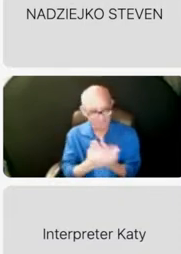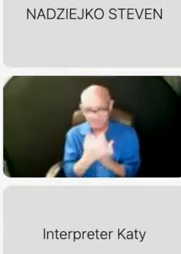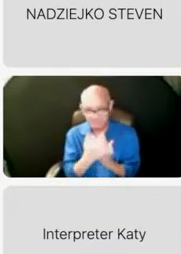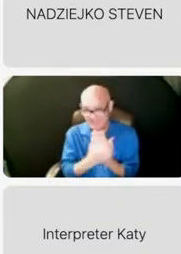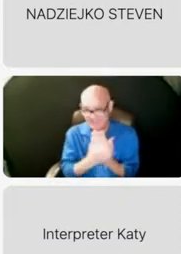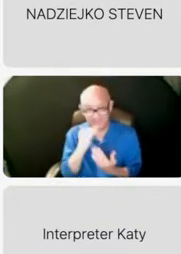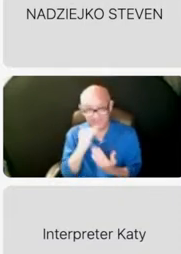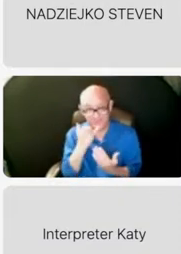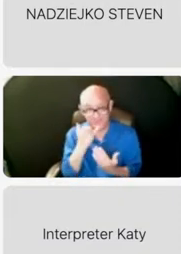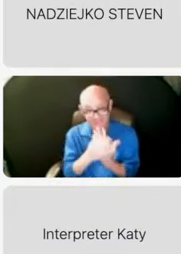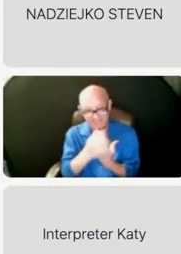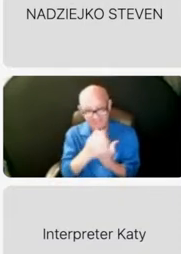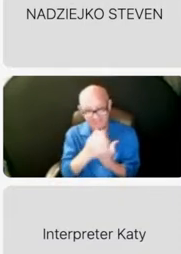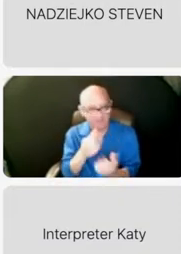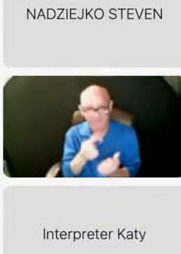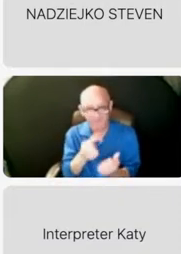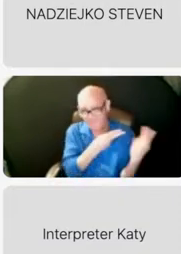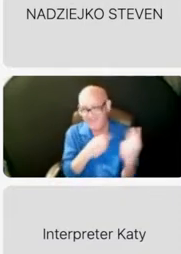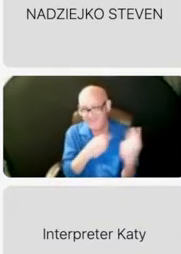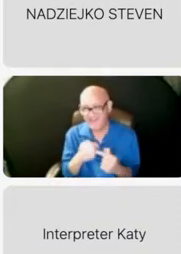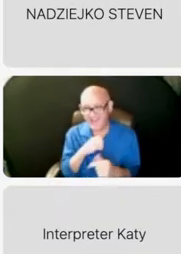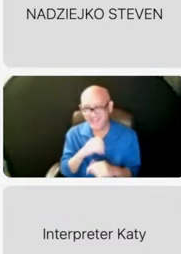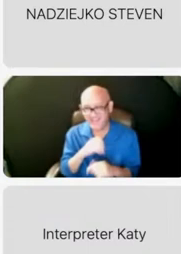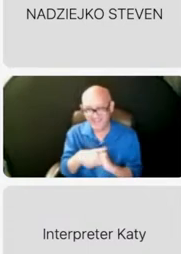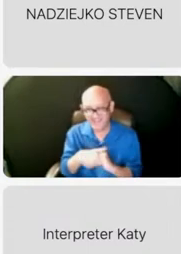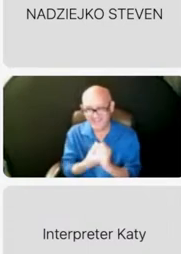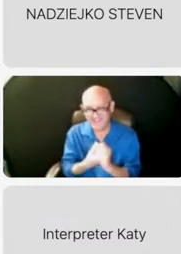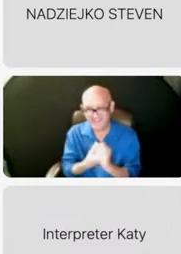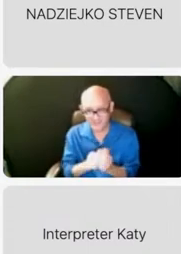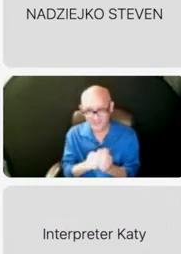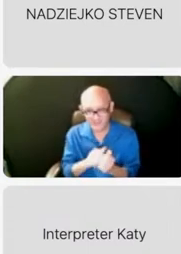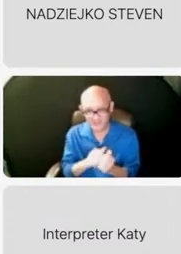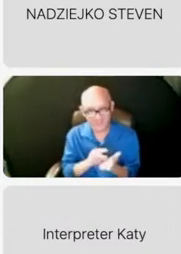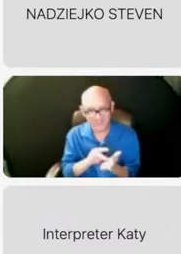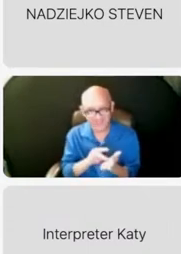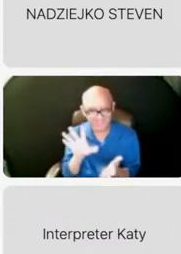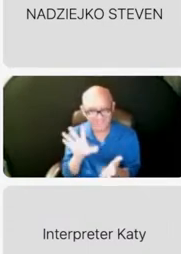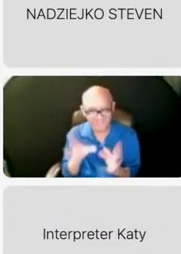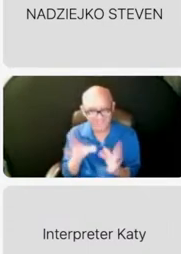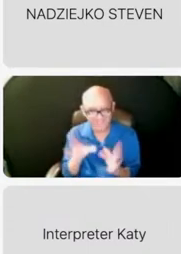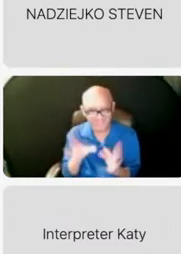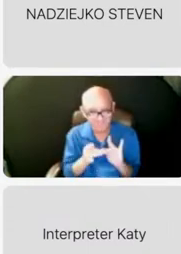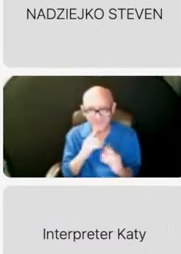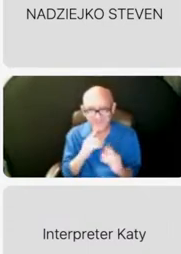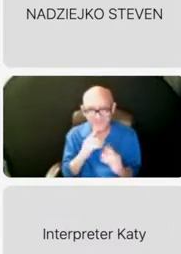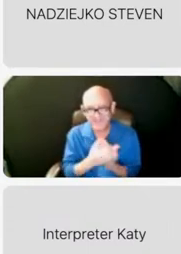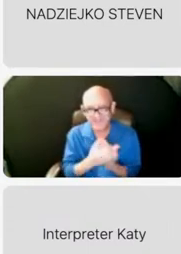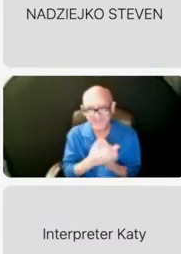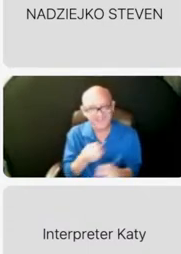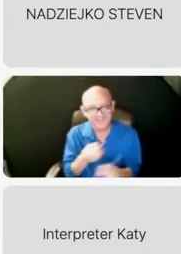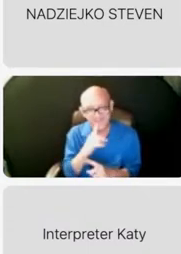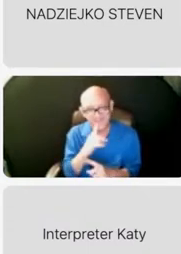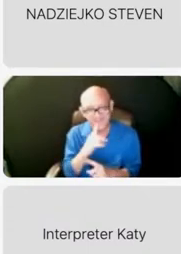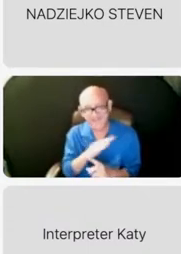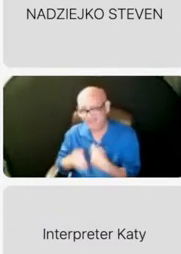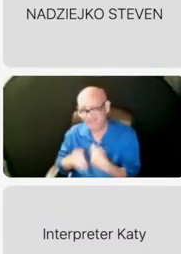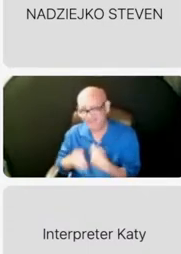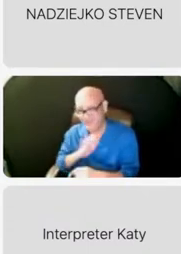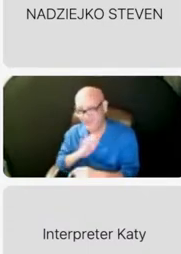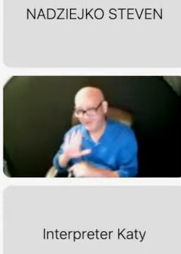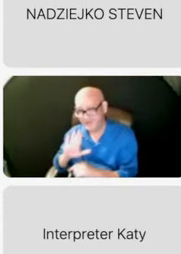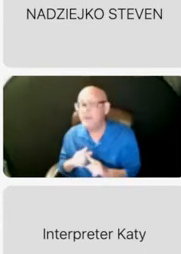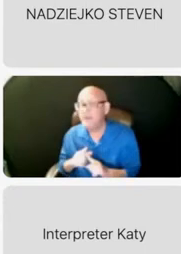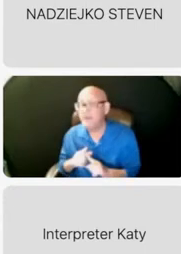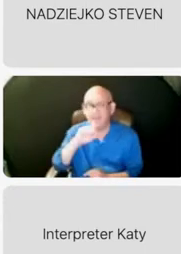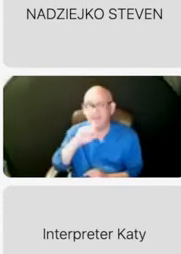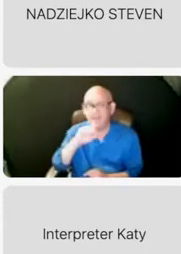sanitizer here i wish i could i'm getting rid of the case so i love it congratulations my colleagues have said